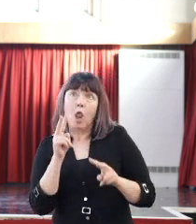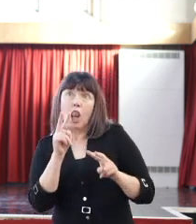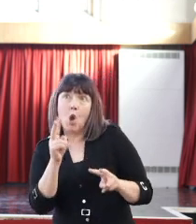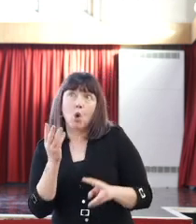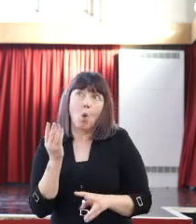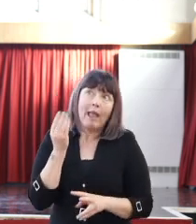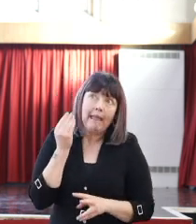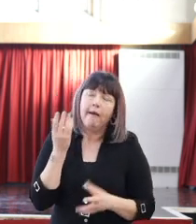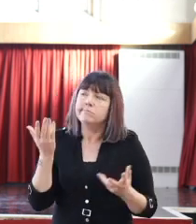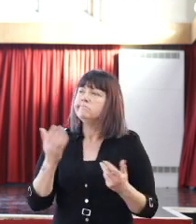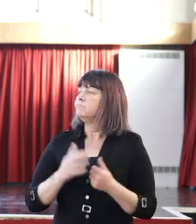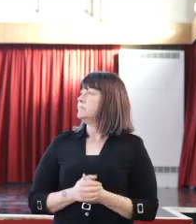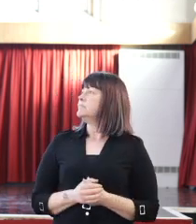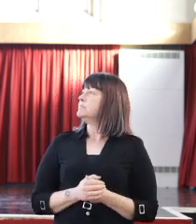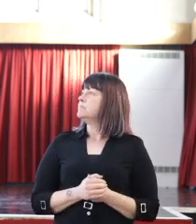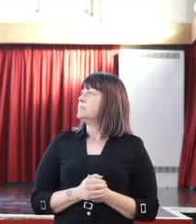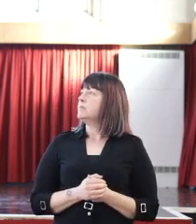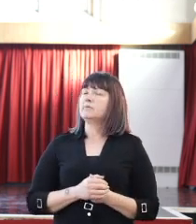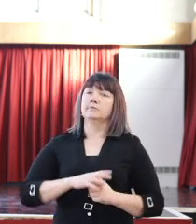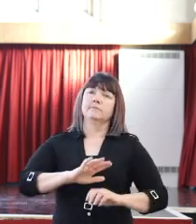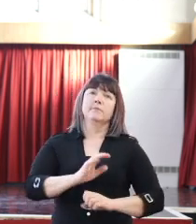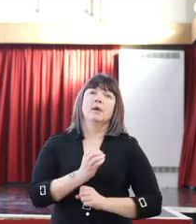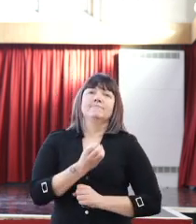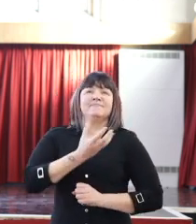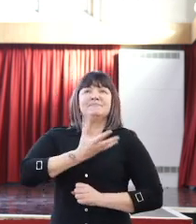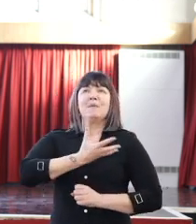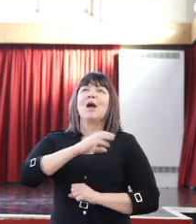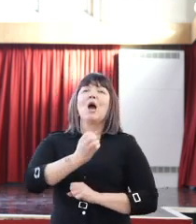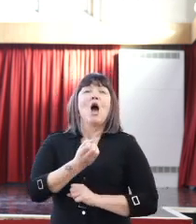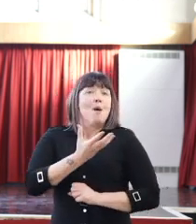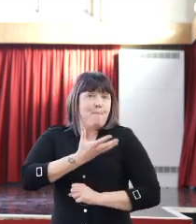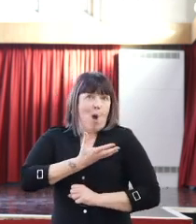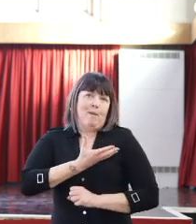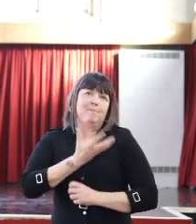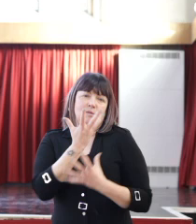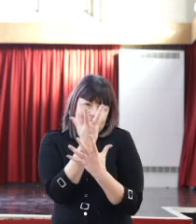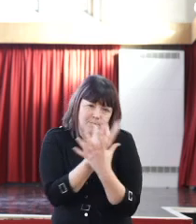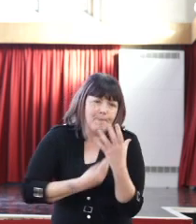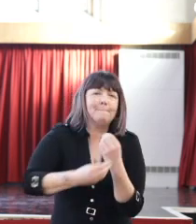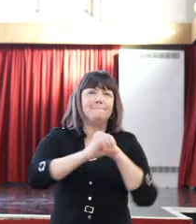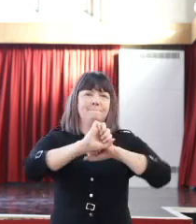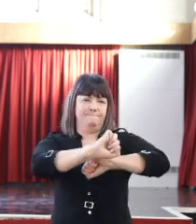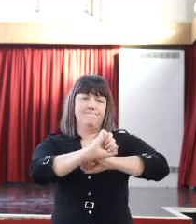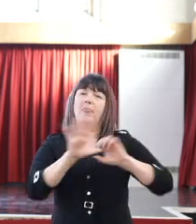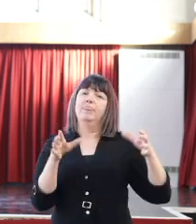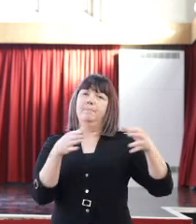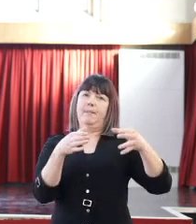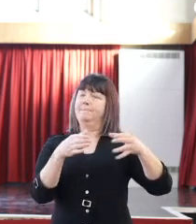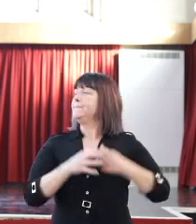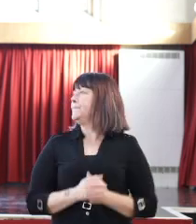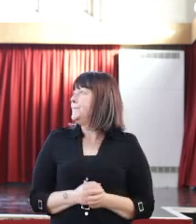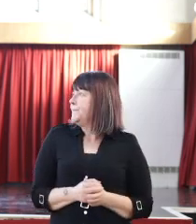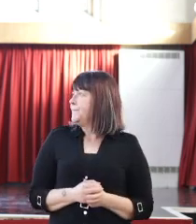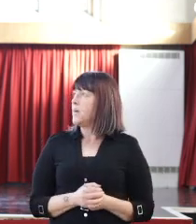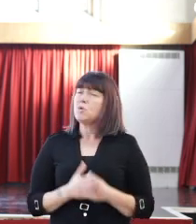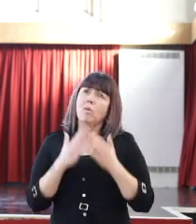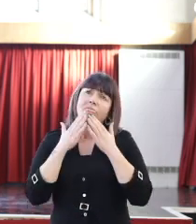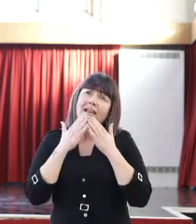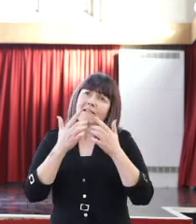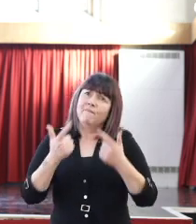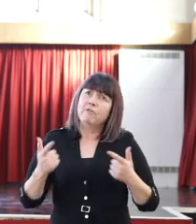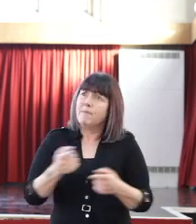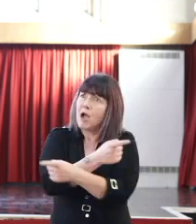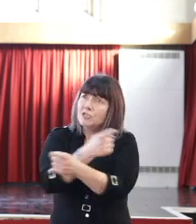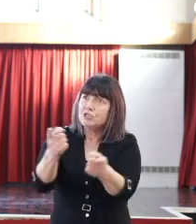it as well, one of his poems that was part of the We Are One film. So thank you very much, and please do come and see Here